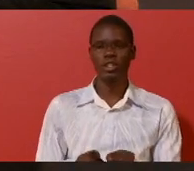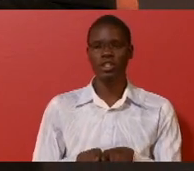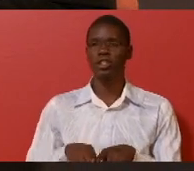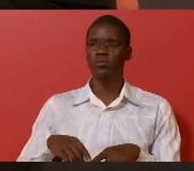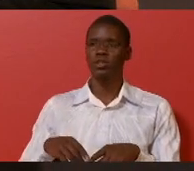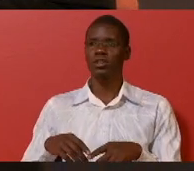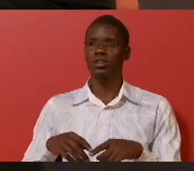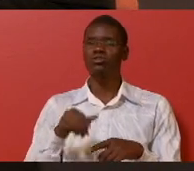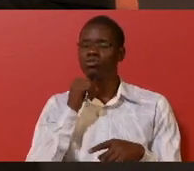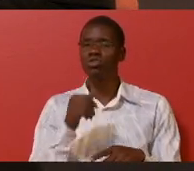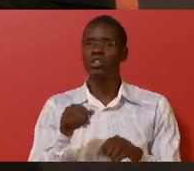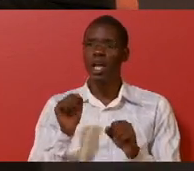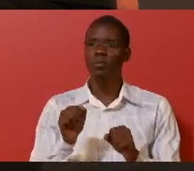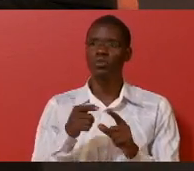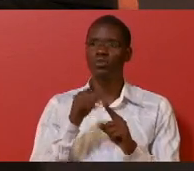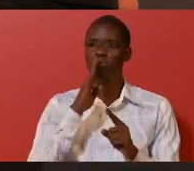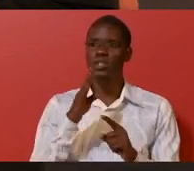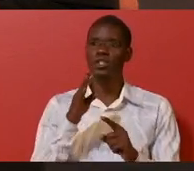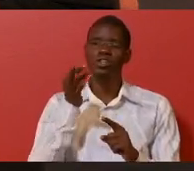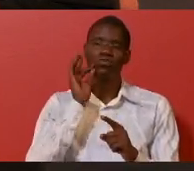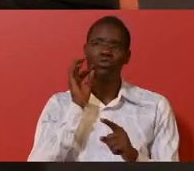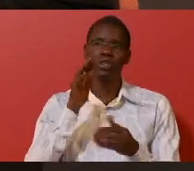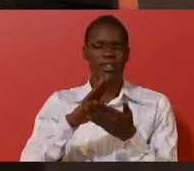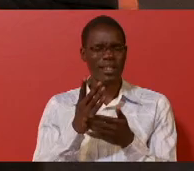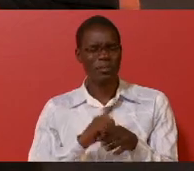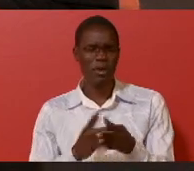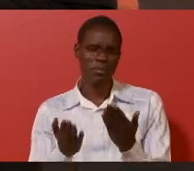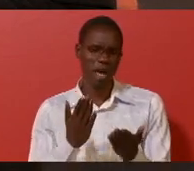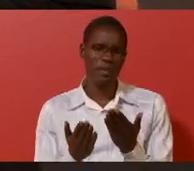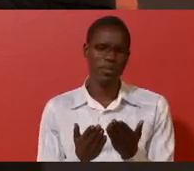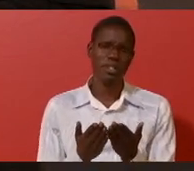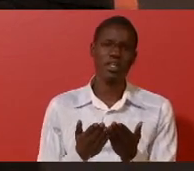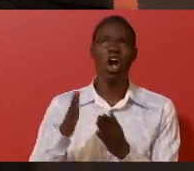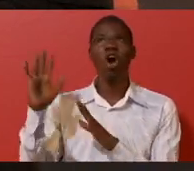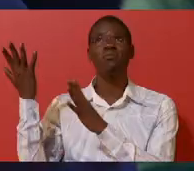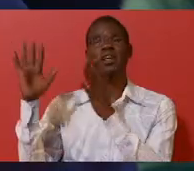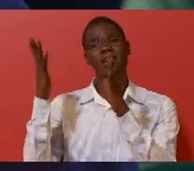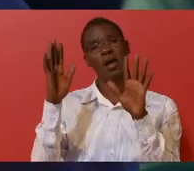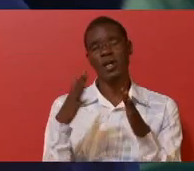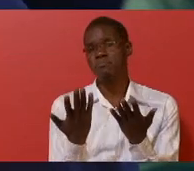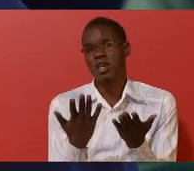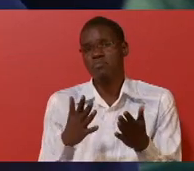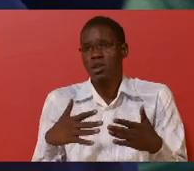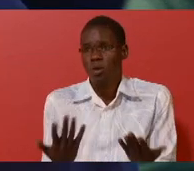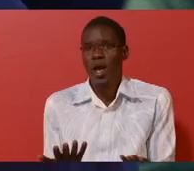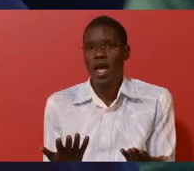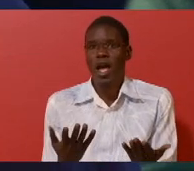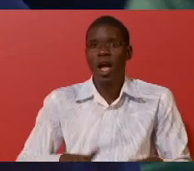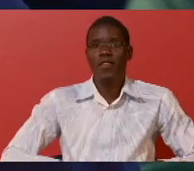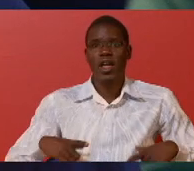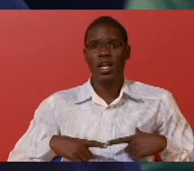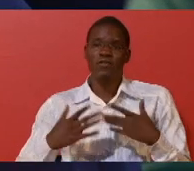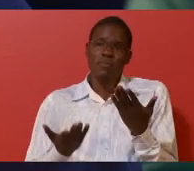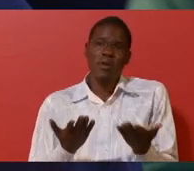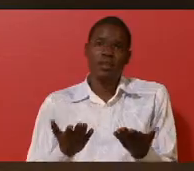to be fertile. Sometimes it's because of the climate. Sometimes it's because of where you live. Sometimes it's because of